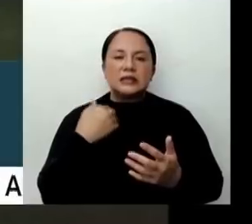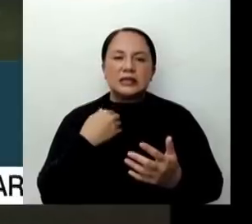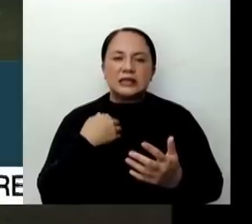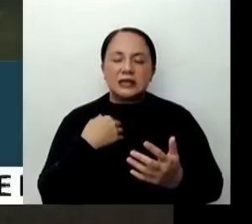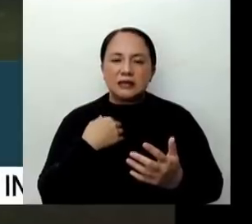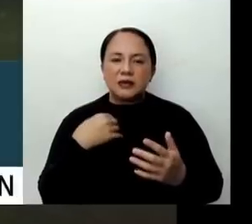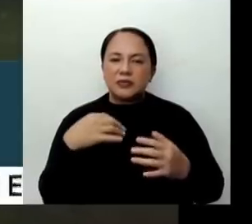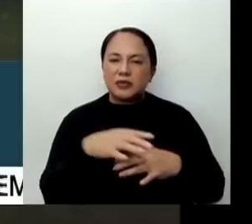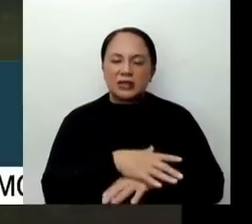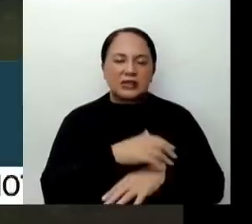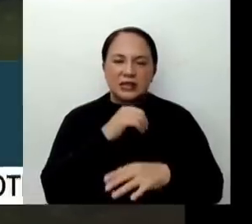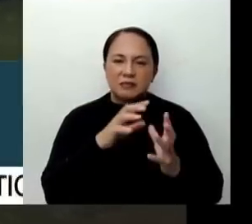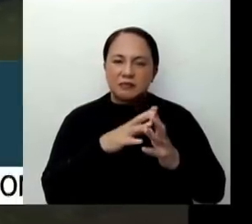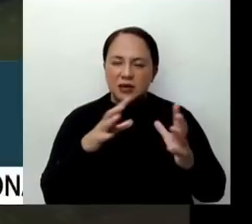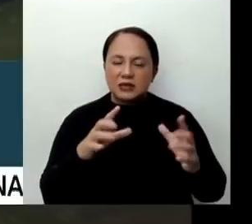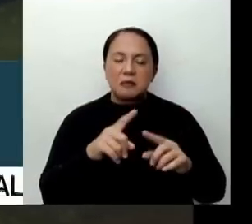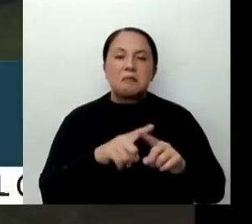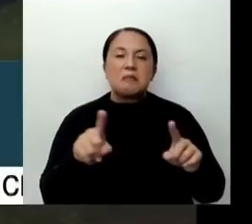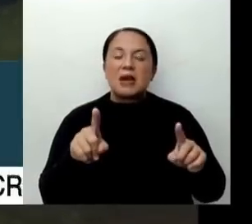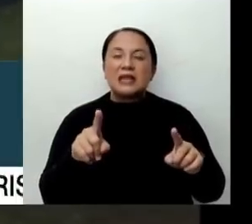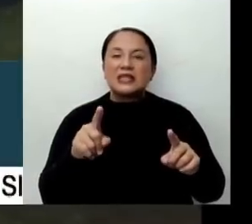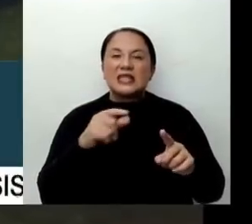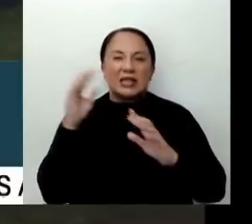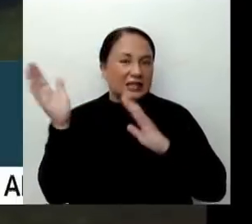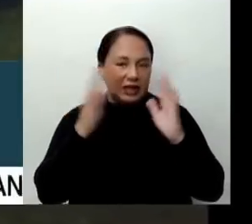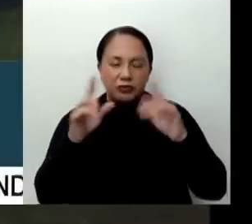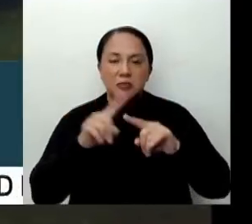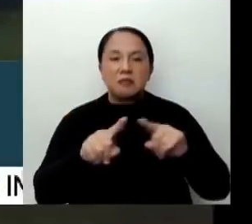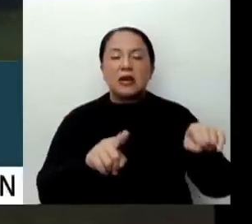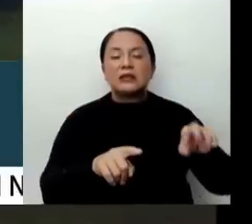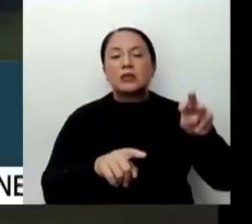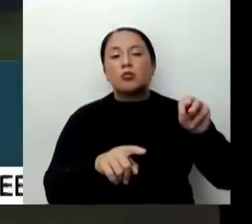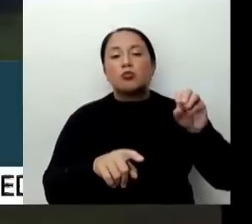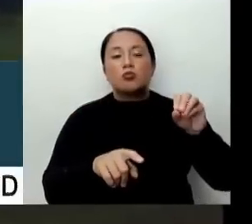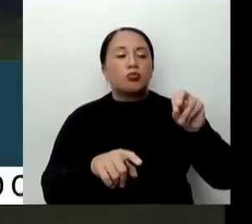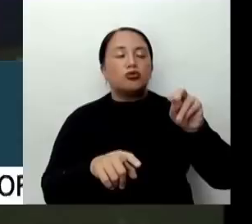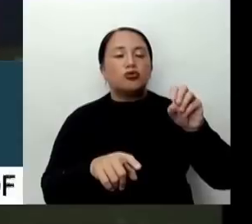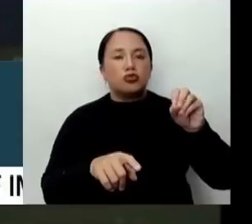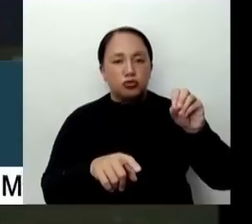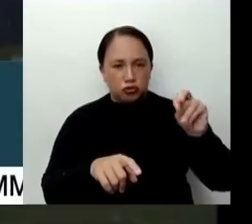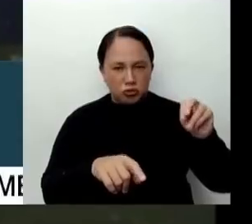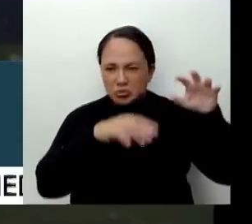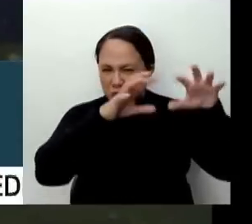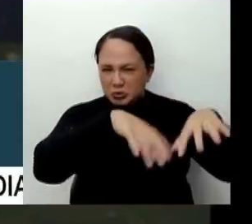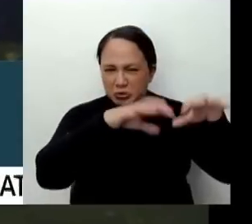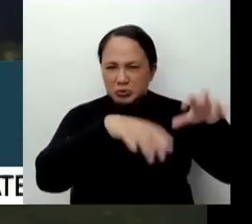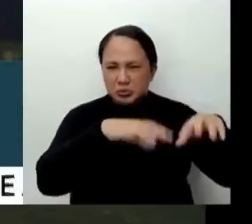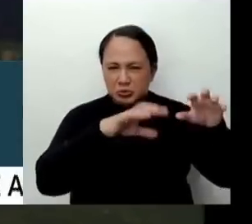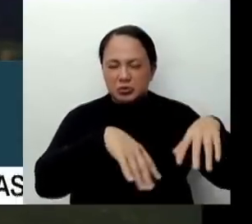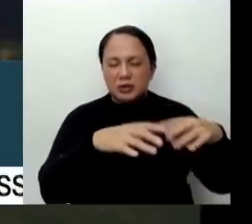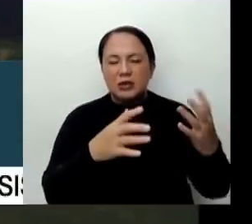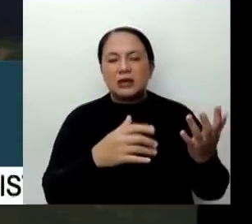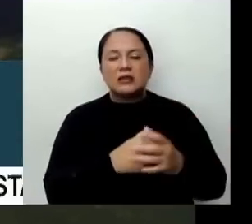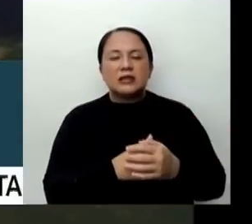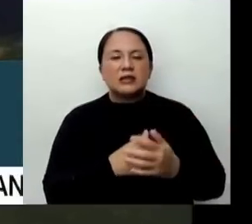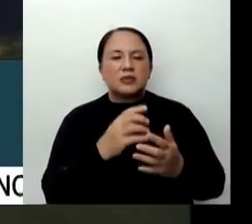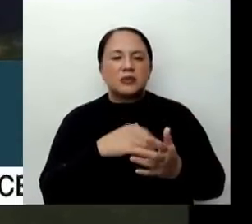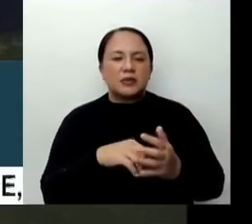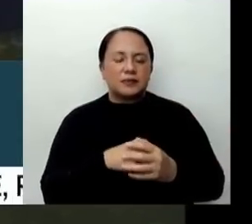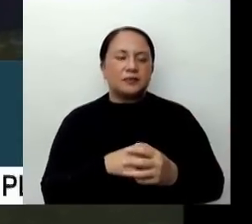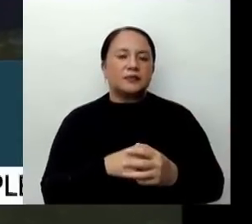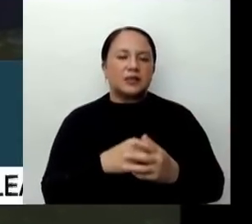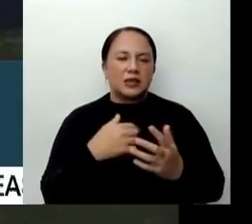from Typhoon Betty, but because of the southwest monsoon that would be what would be told by the typhoon, which will bring about strong winds and